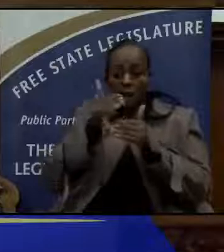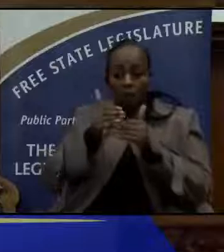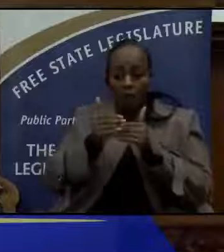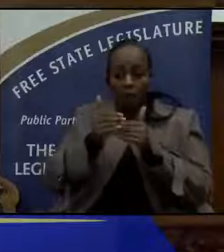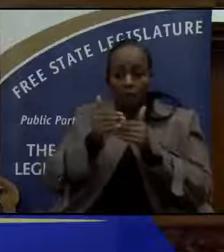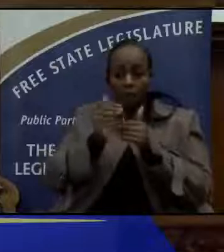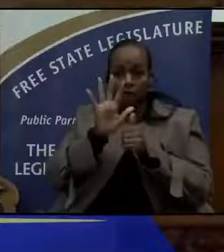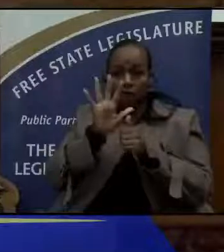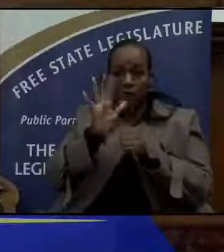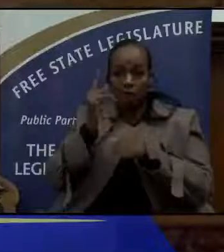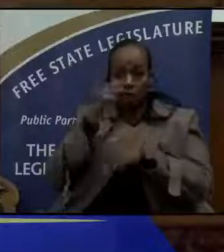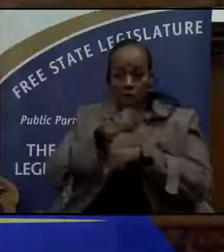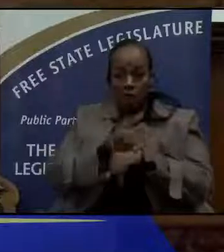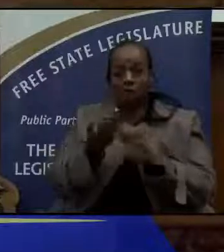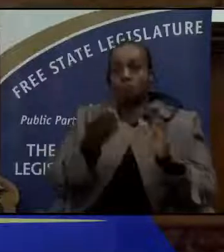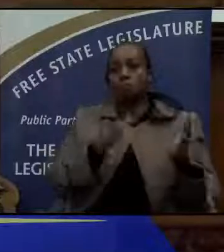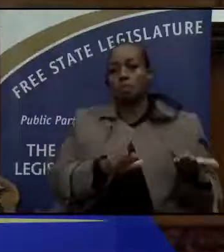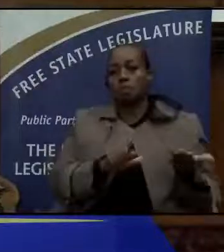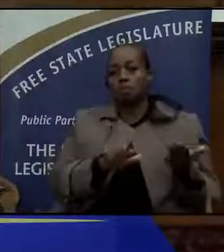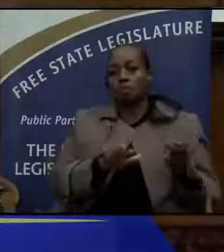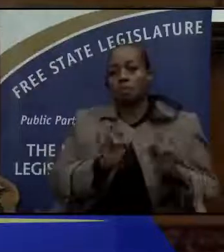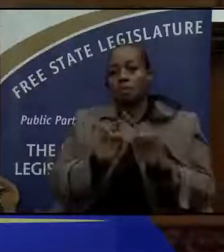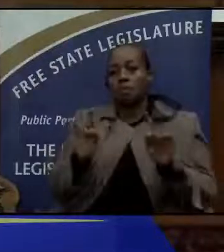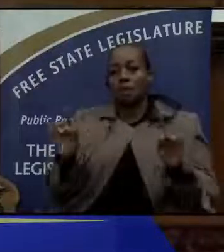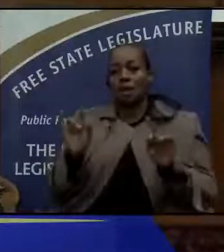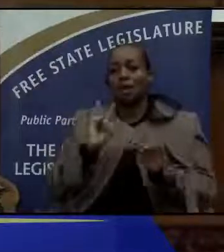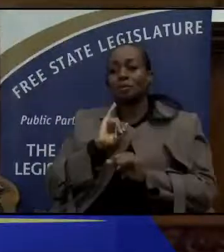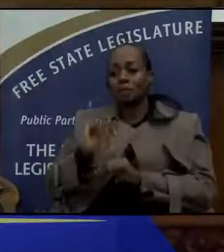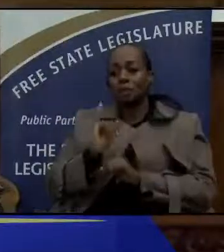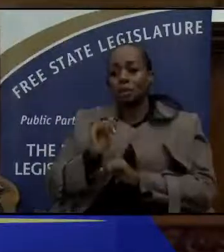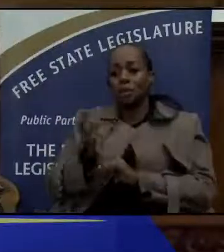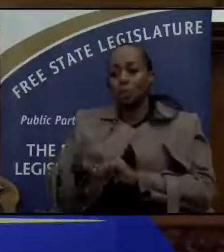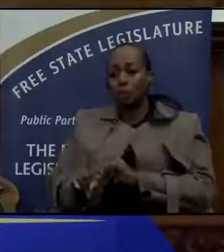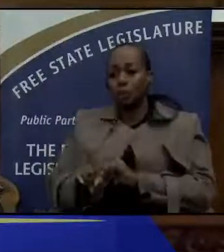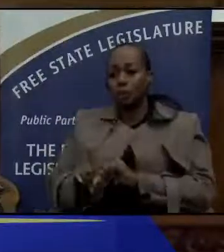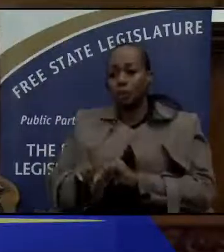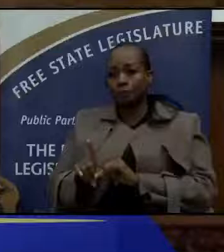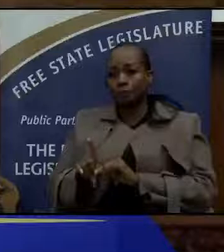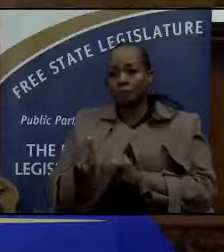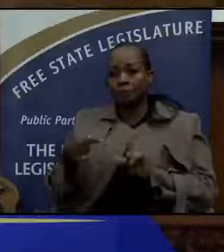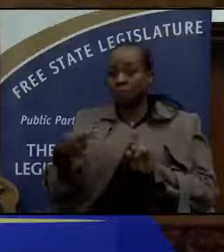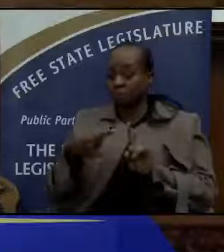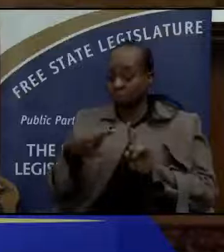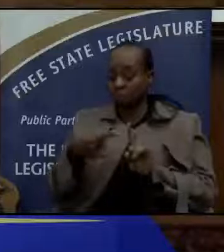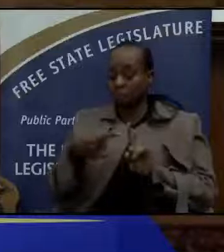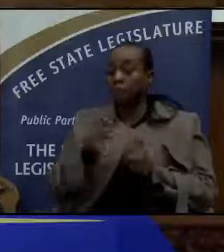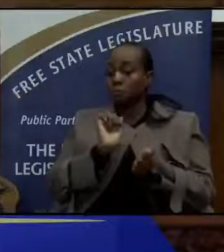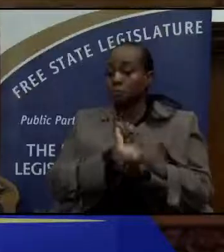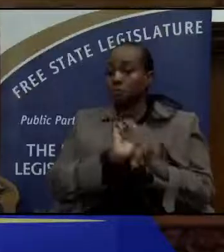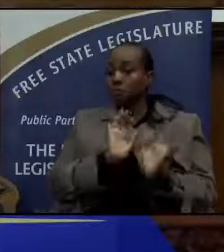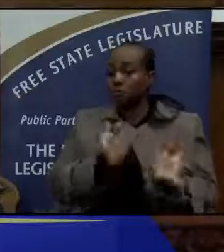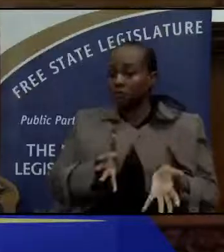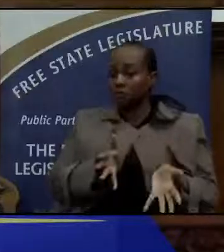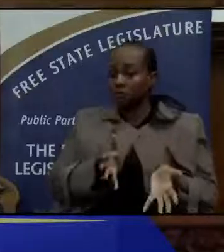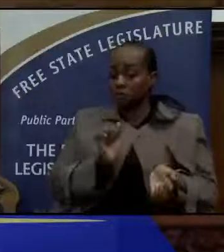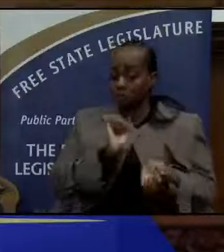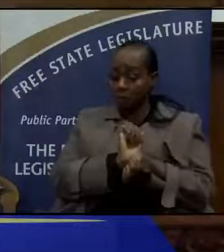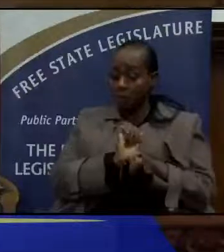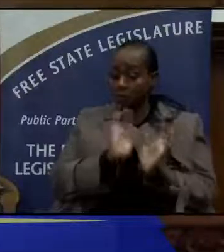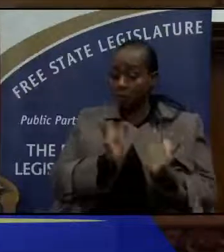days a hlokahala. But ntho e swabisitseng ke hore sekeleme seo se ile sa tshwarwa ha se